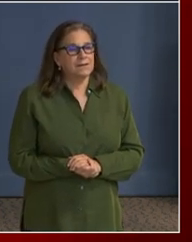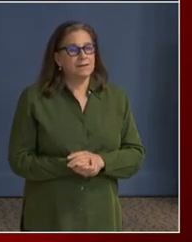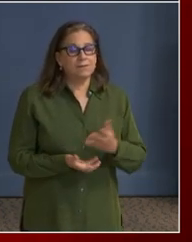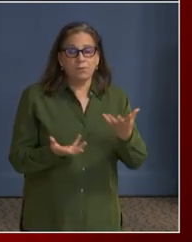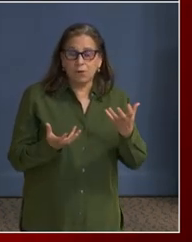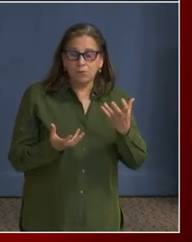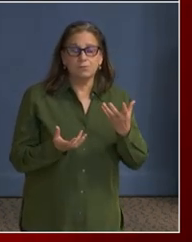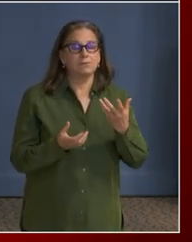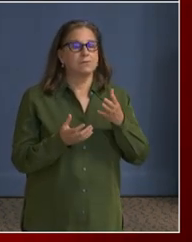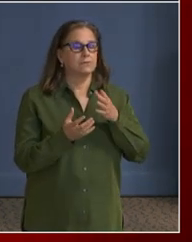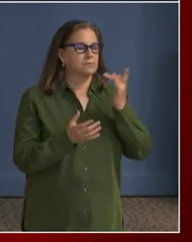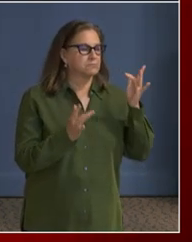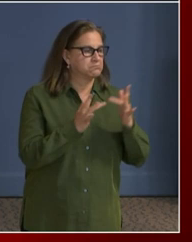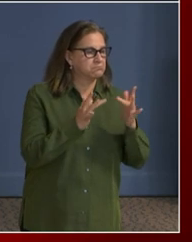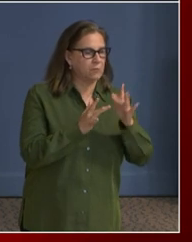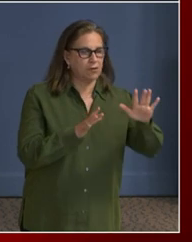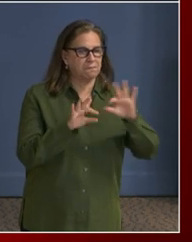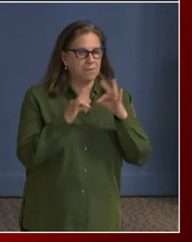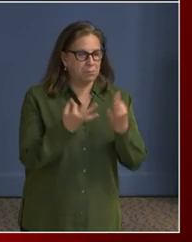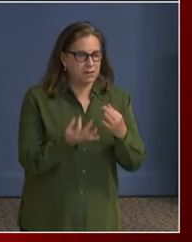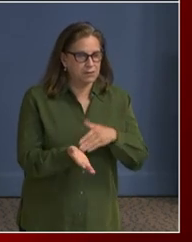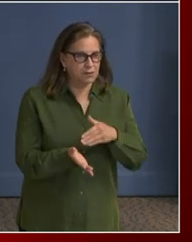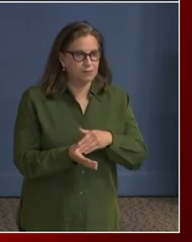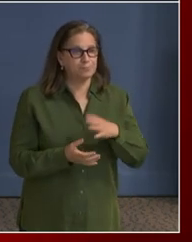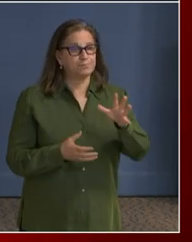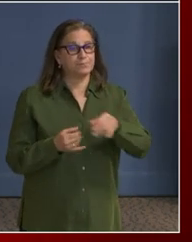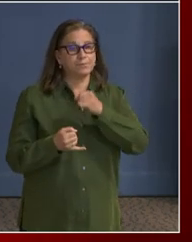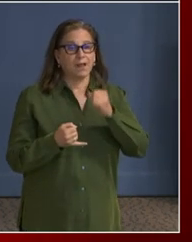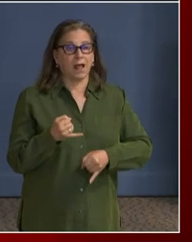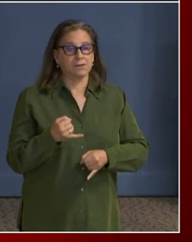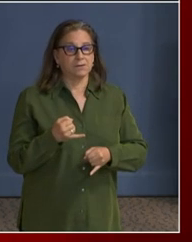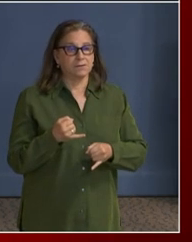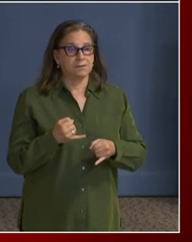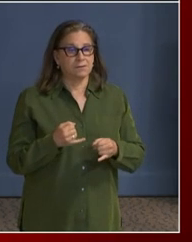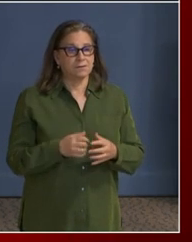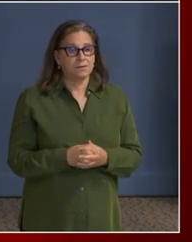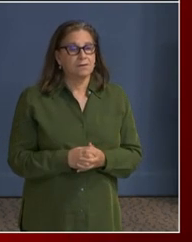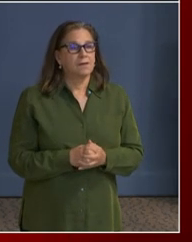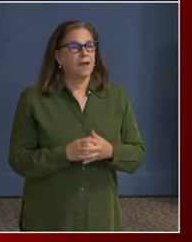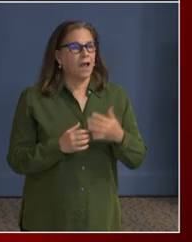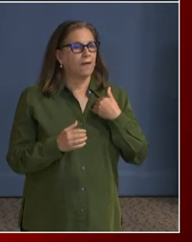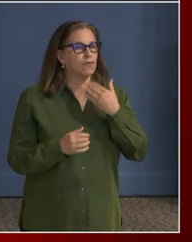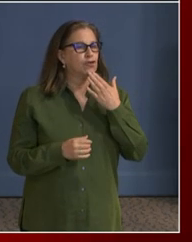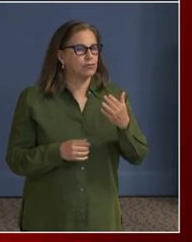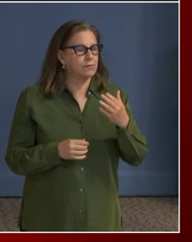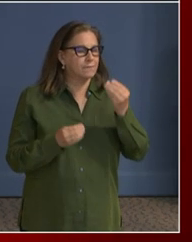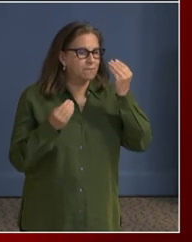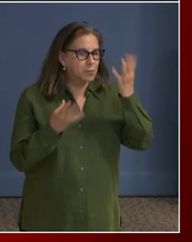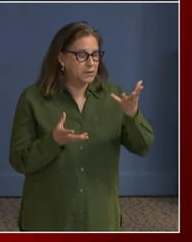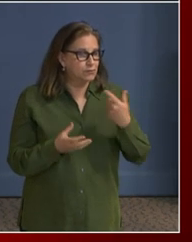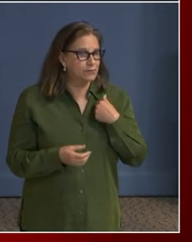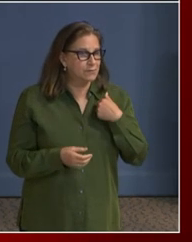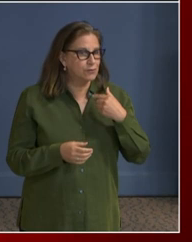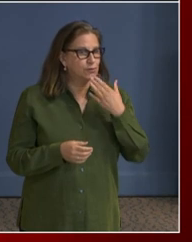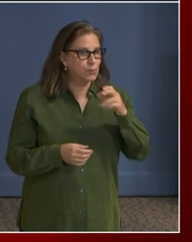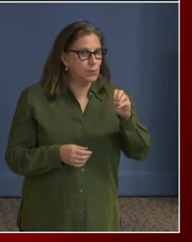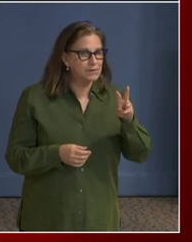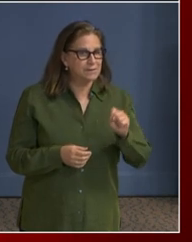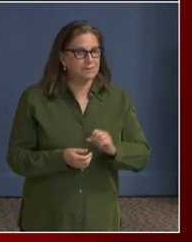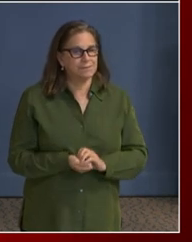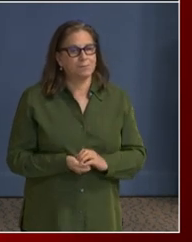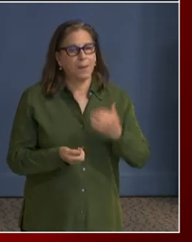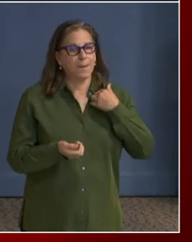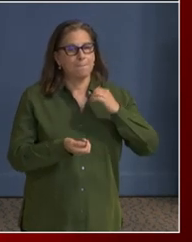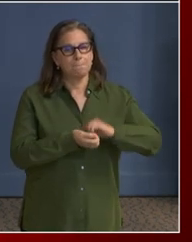And finally, on a lighter note, this summer, in partnership with Broccoli City,